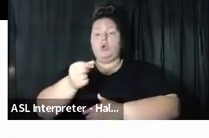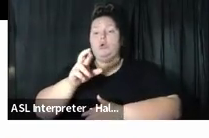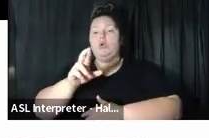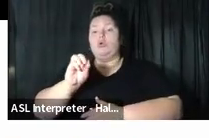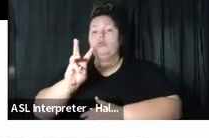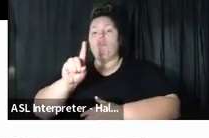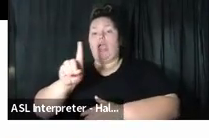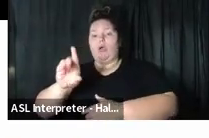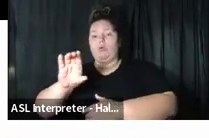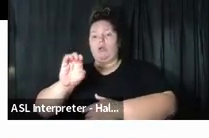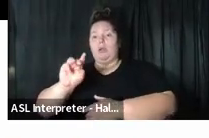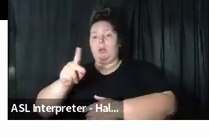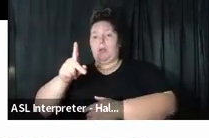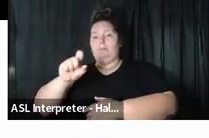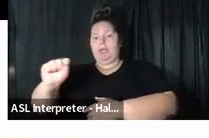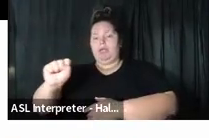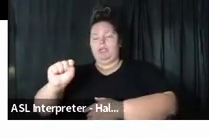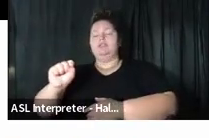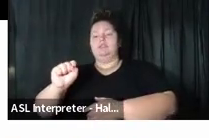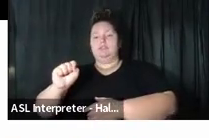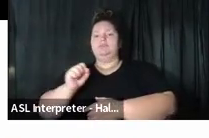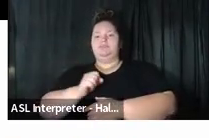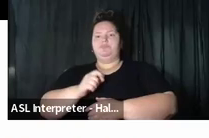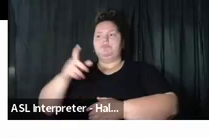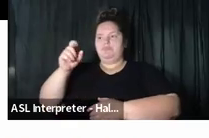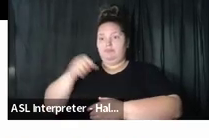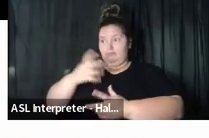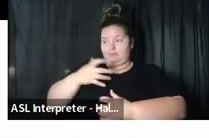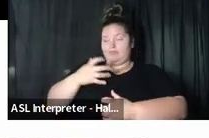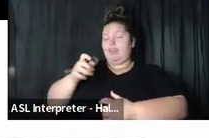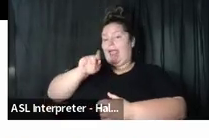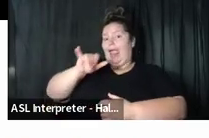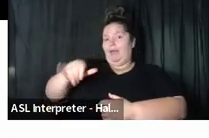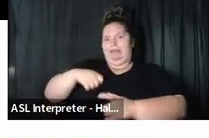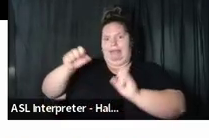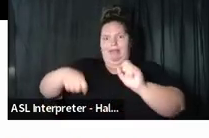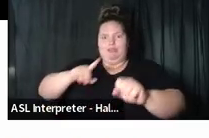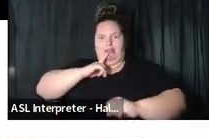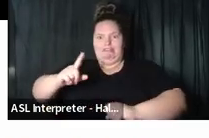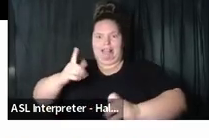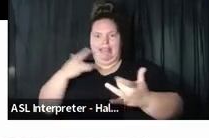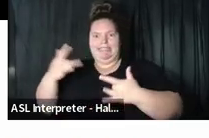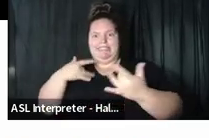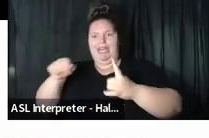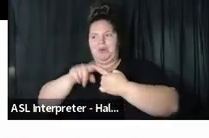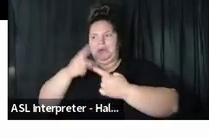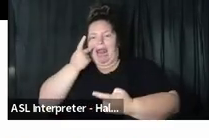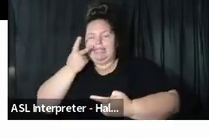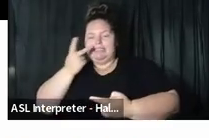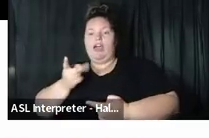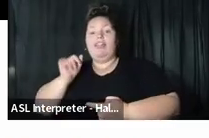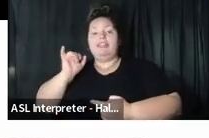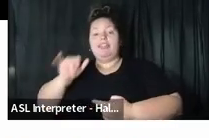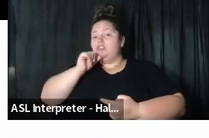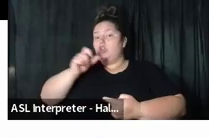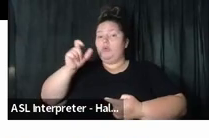about the Crowd Compass? Yeah, I was really excited when I stumbled across the Crowd Compass. So that one, you don't need to have a subscription.